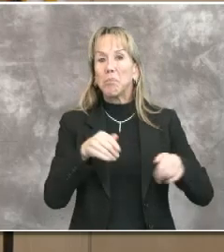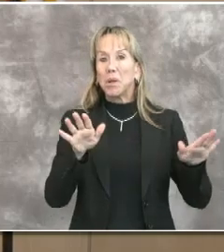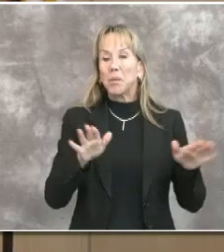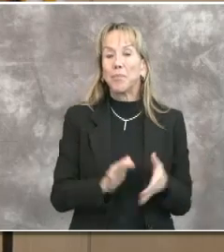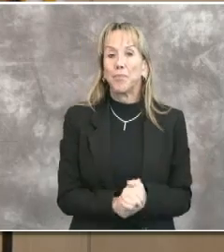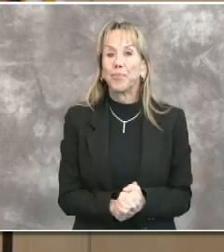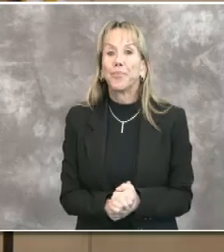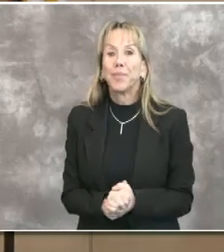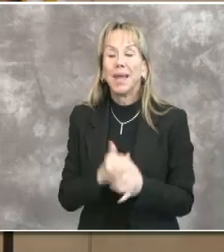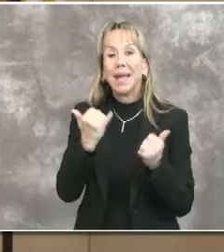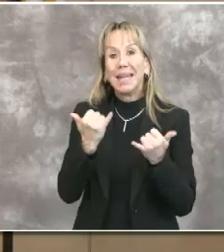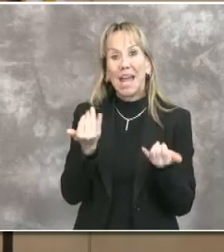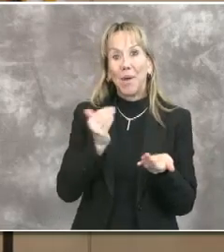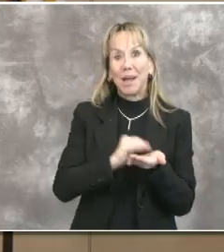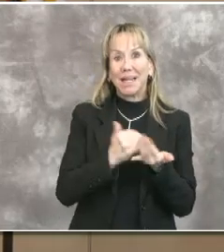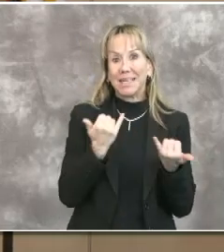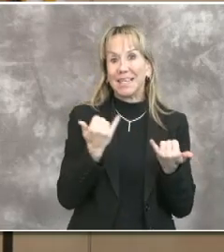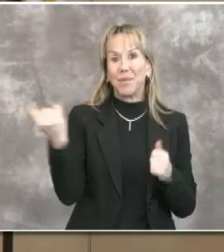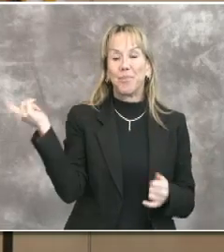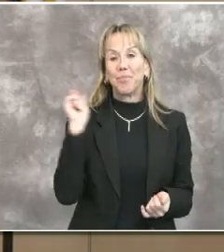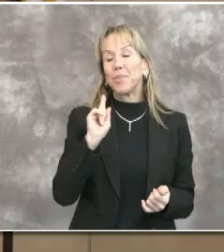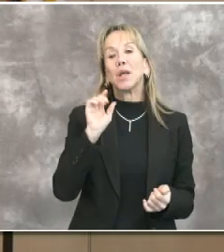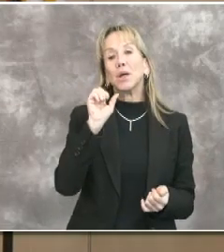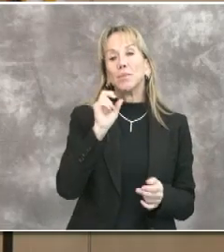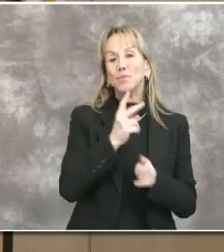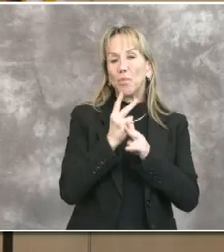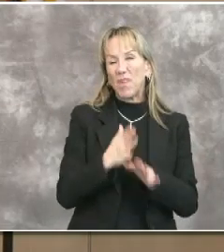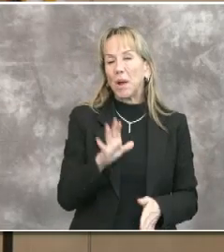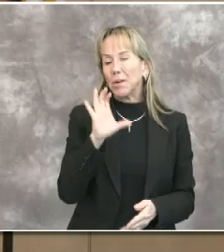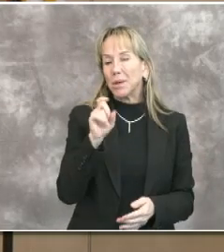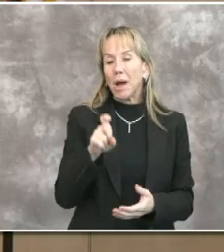welcome back to the podium Supervisor Cox.